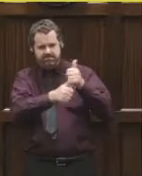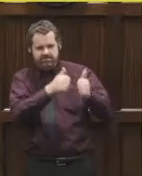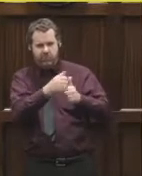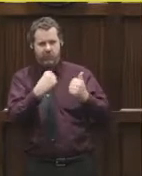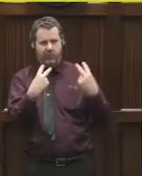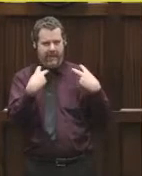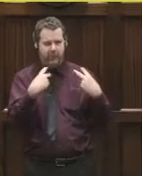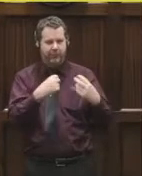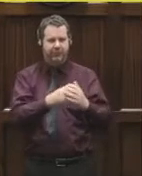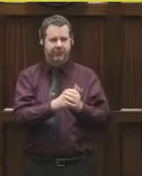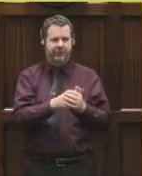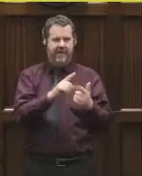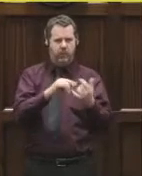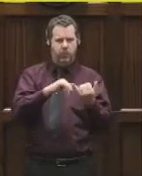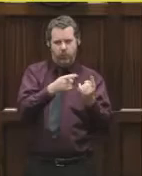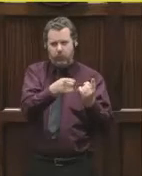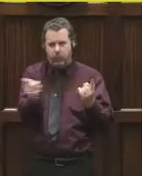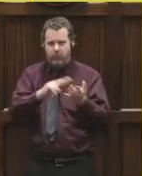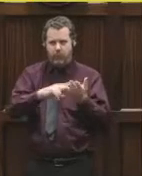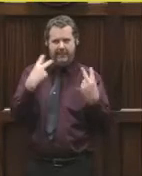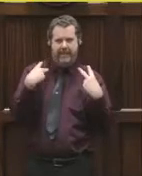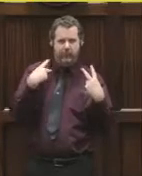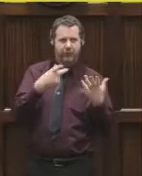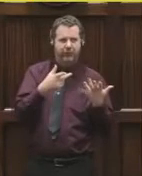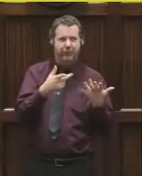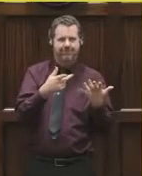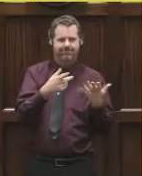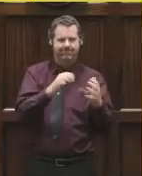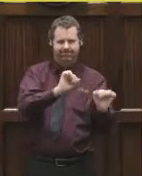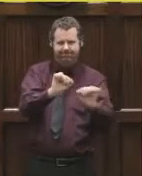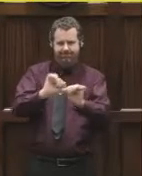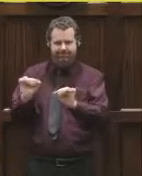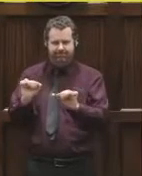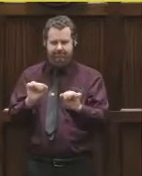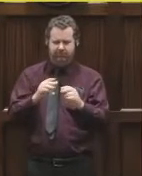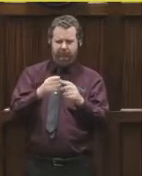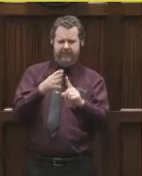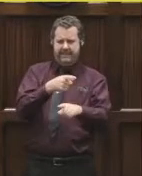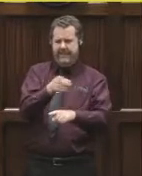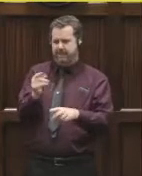daoine in úsáid le gníomhíochtaí leis an stáit.